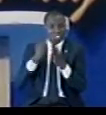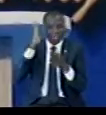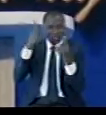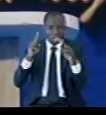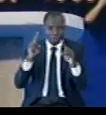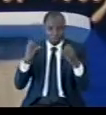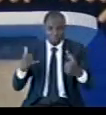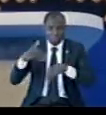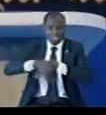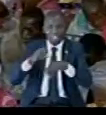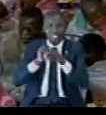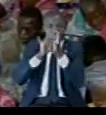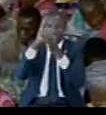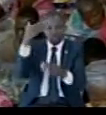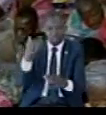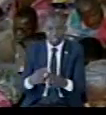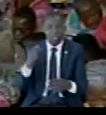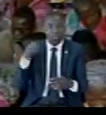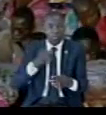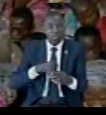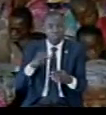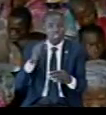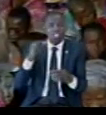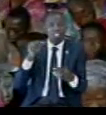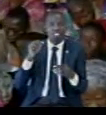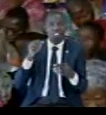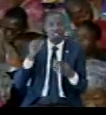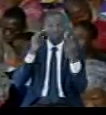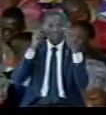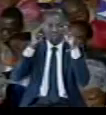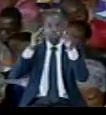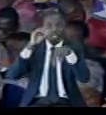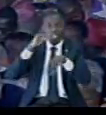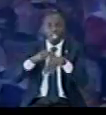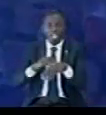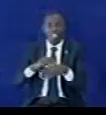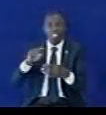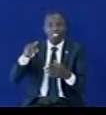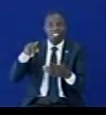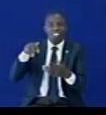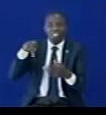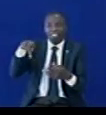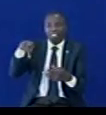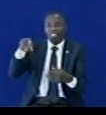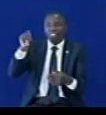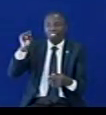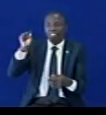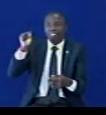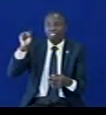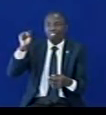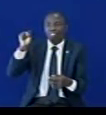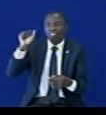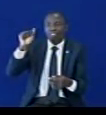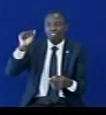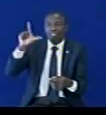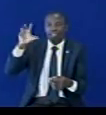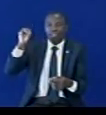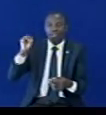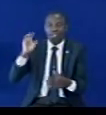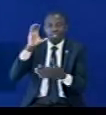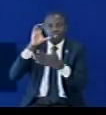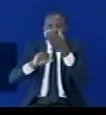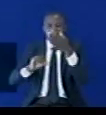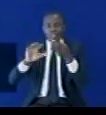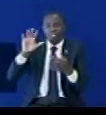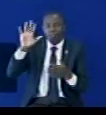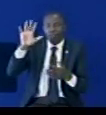to you. Yeah. Looking at Psalm 51, I read now from verse 7. Psalm 51,